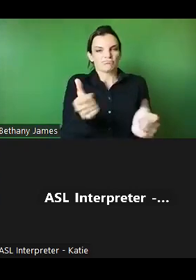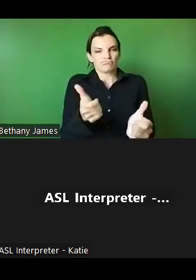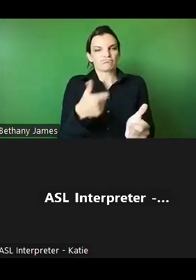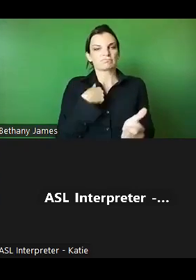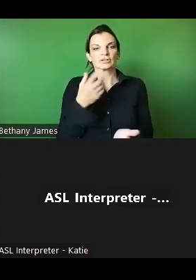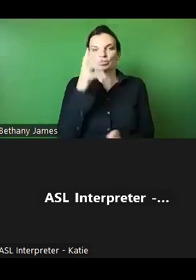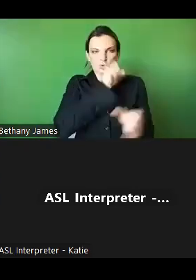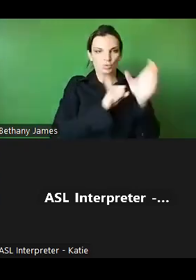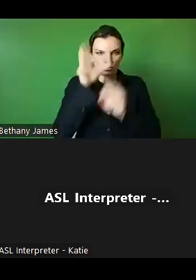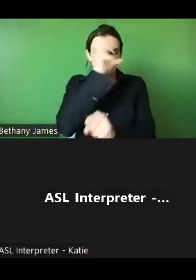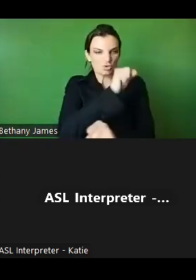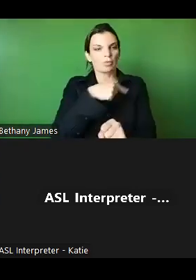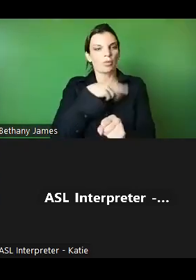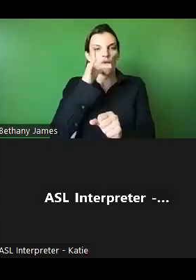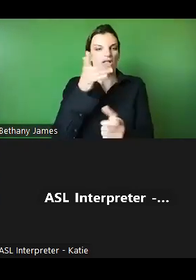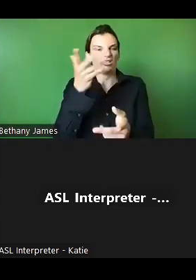limited information.